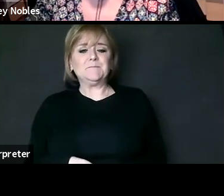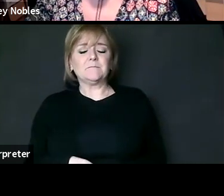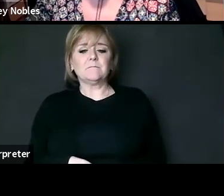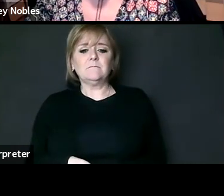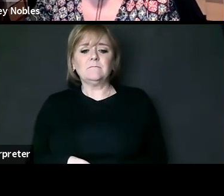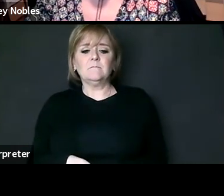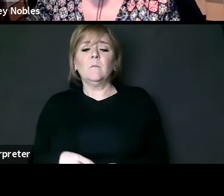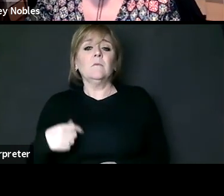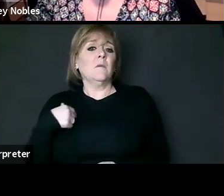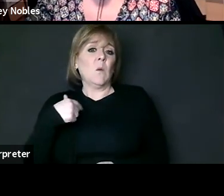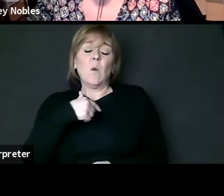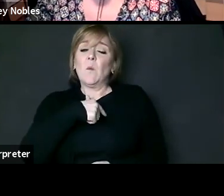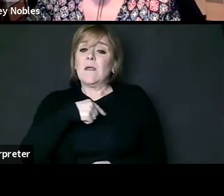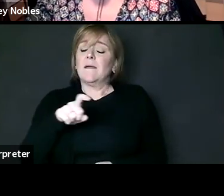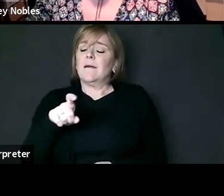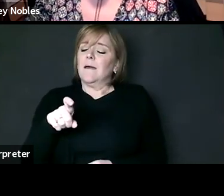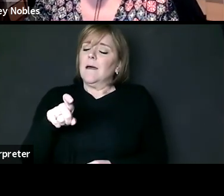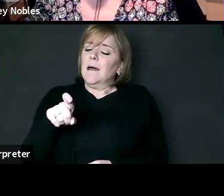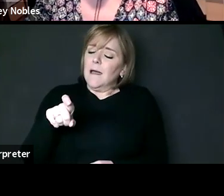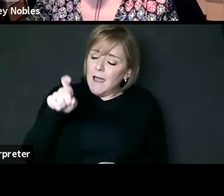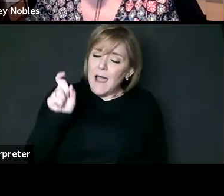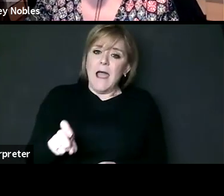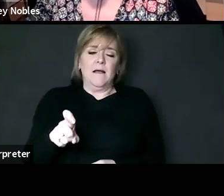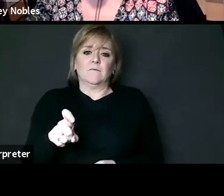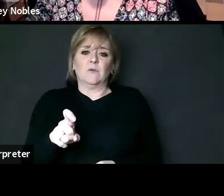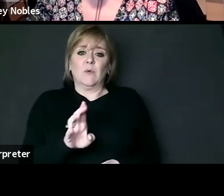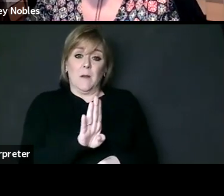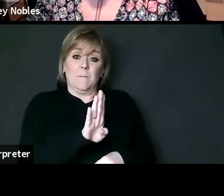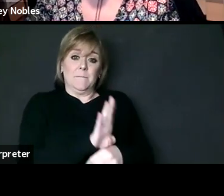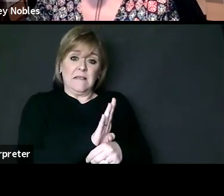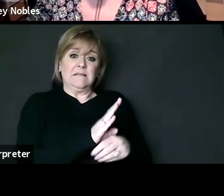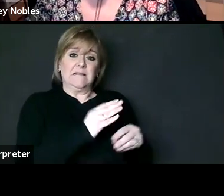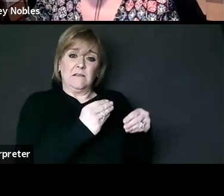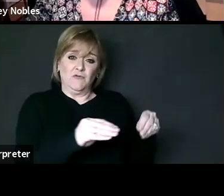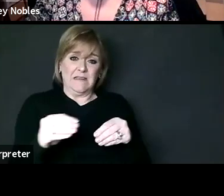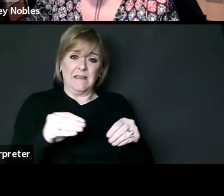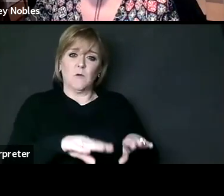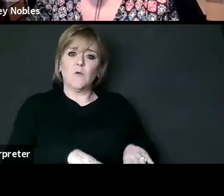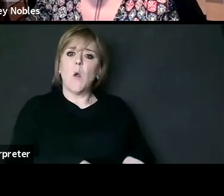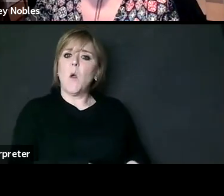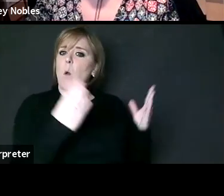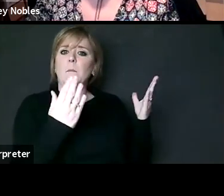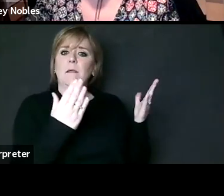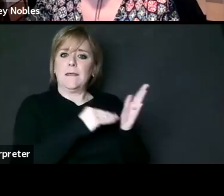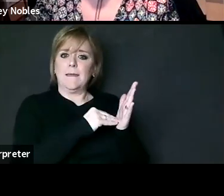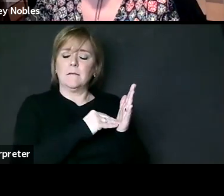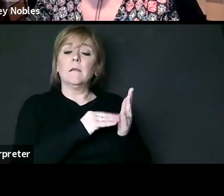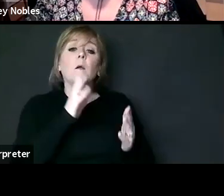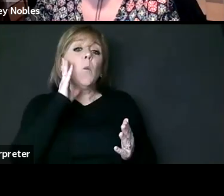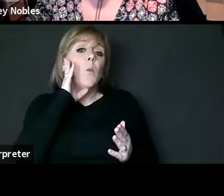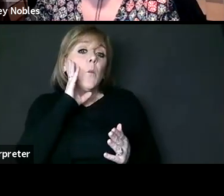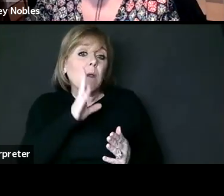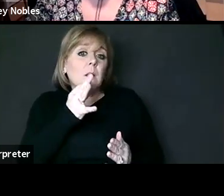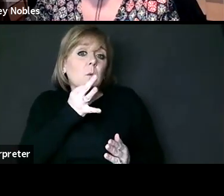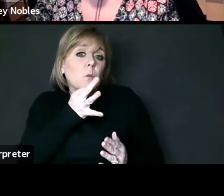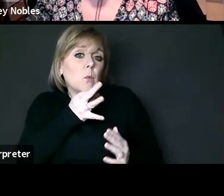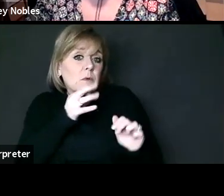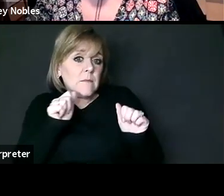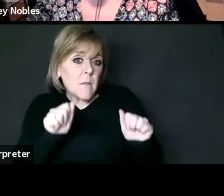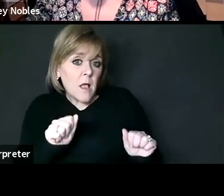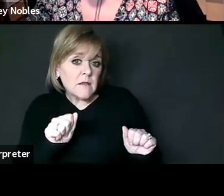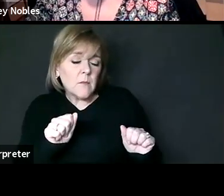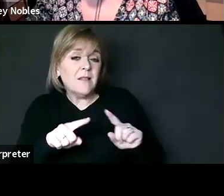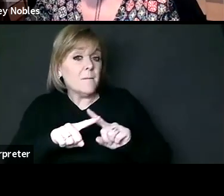got to get our retail businesses open. We're going to do that as quickly as possible